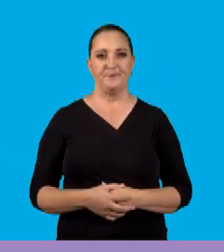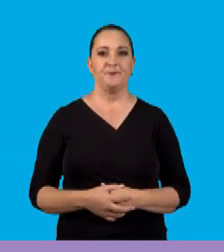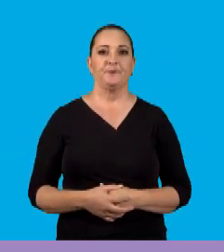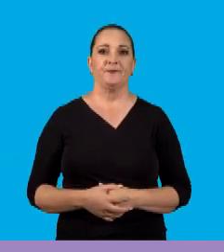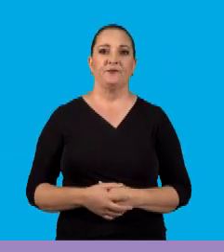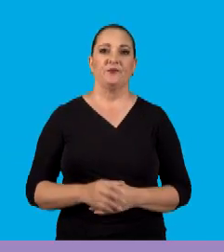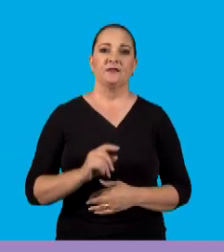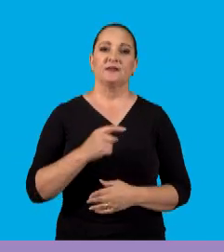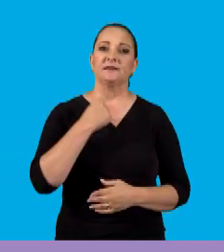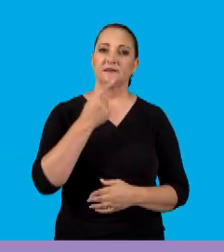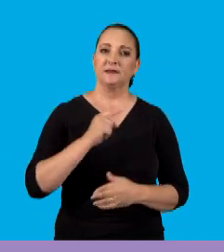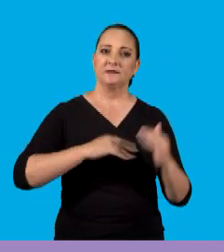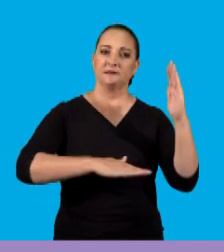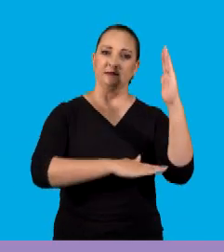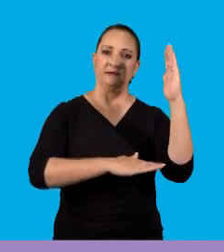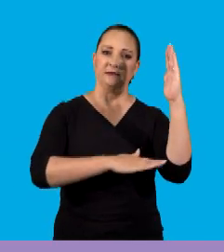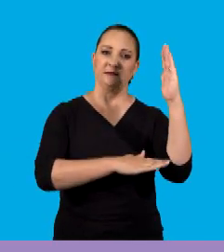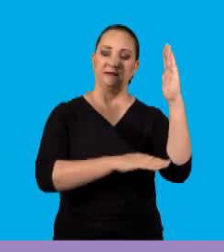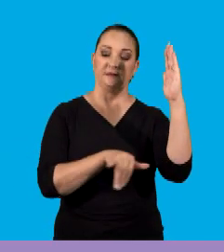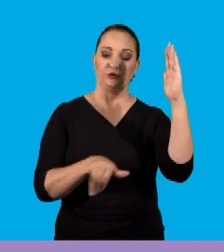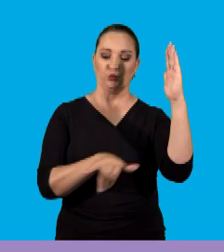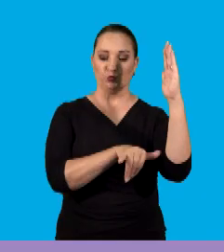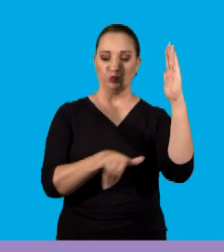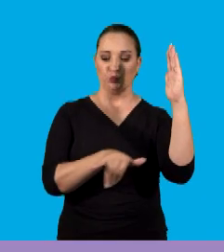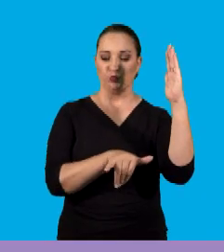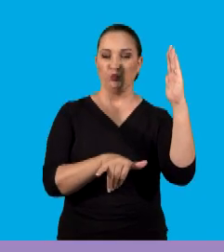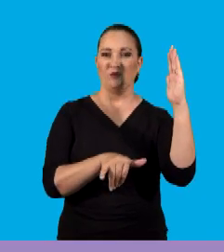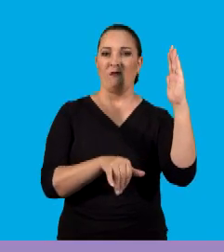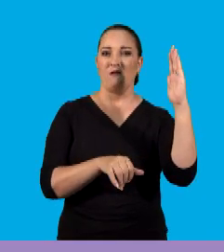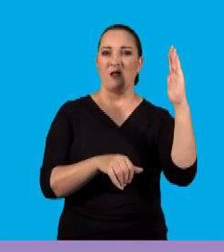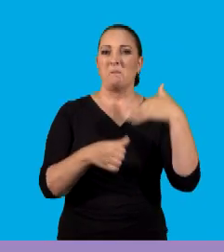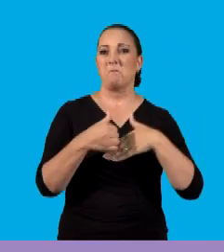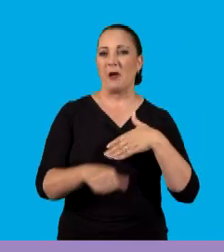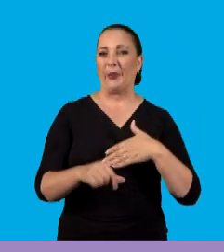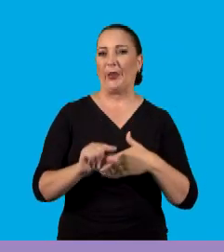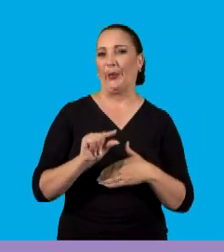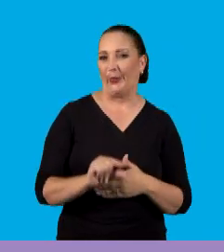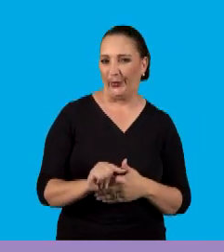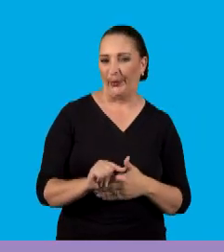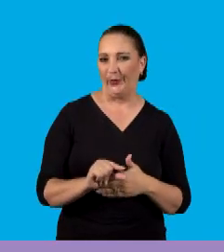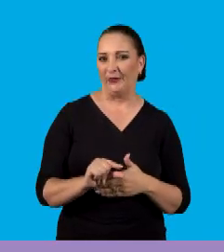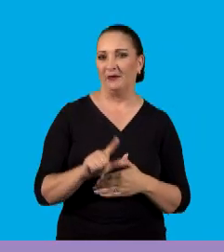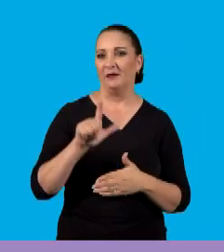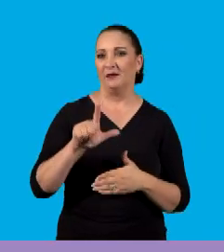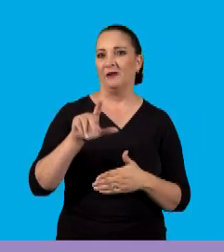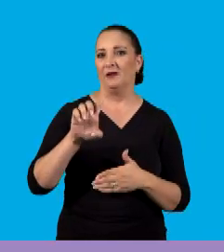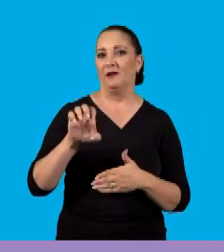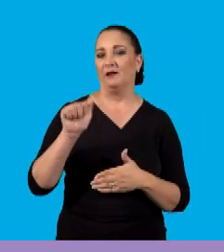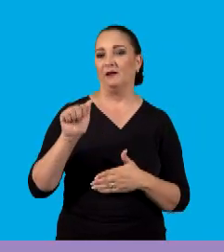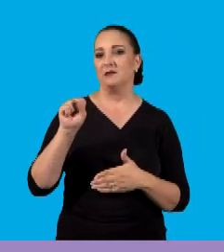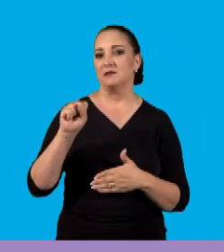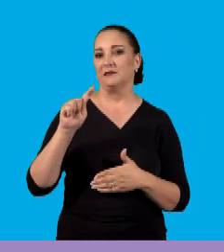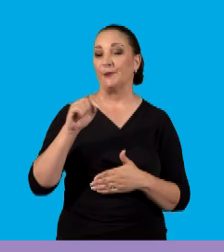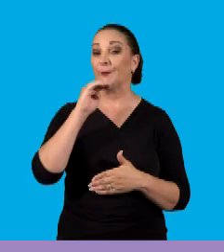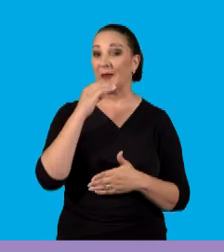first one there says, which month sold the least number of cars? Of course, when we are talking about the least, we are talking about